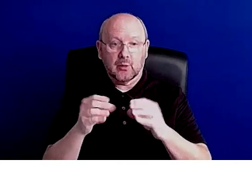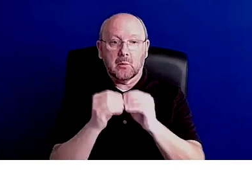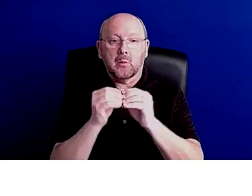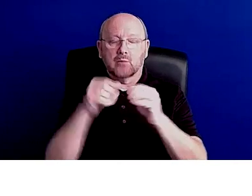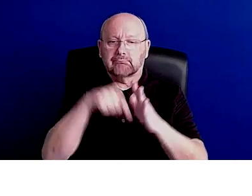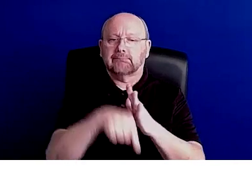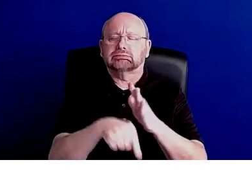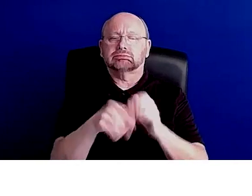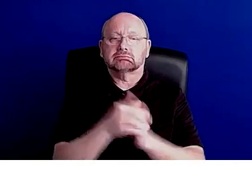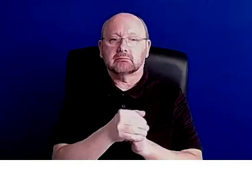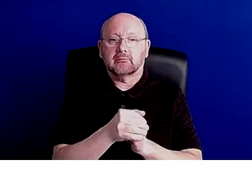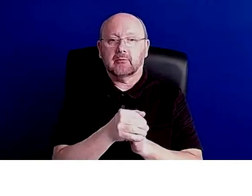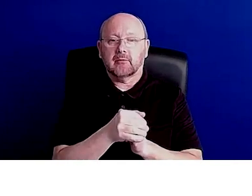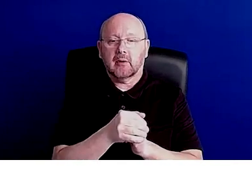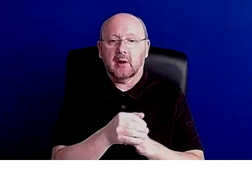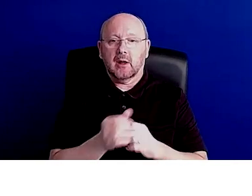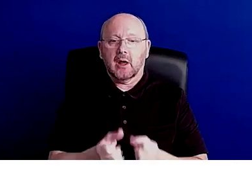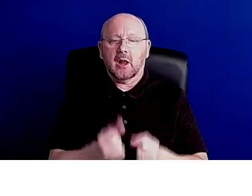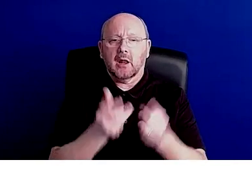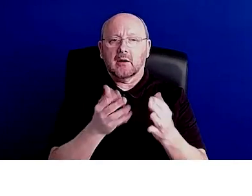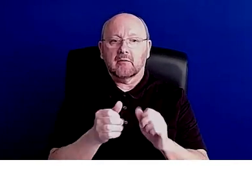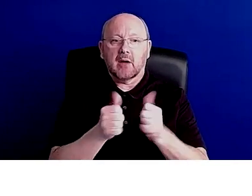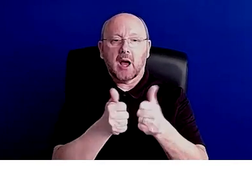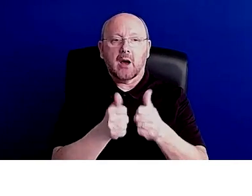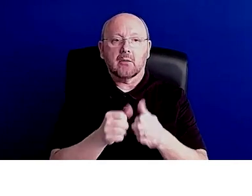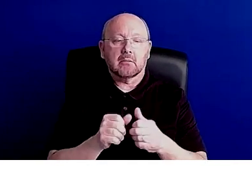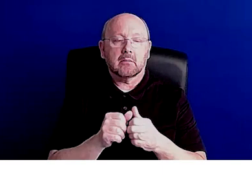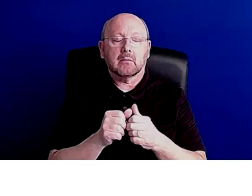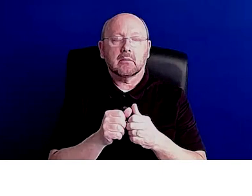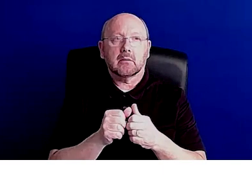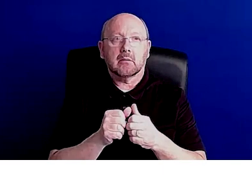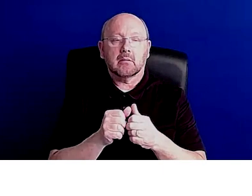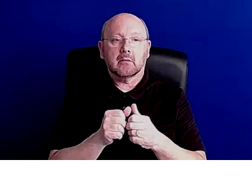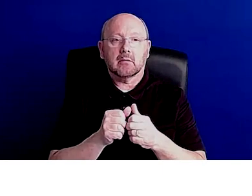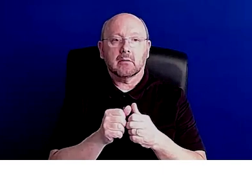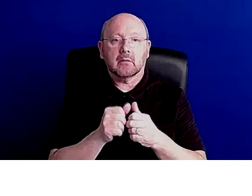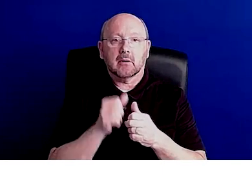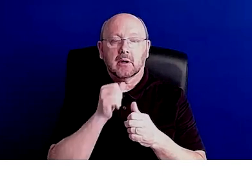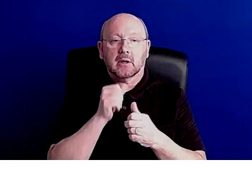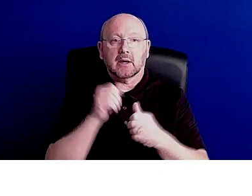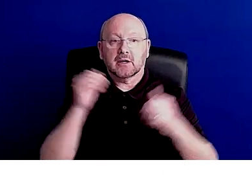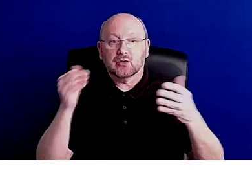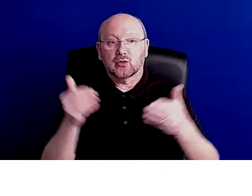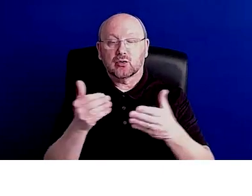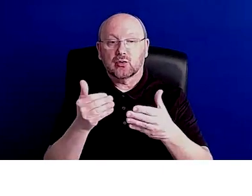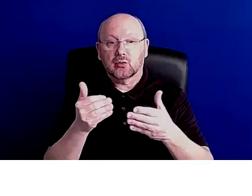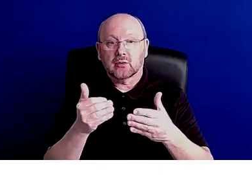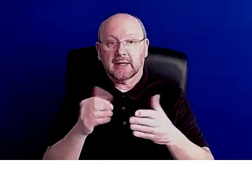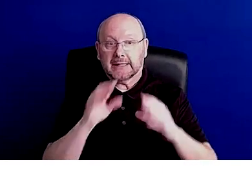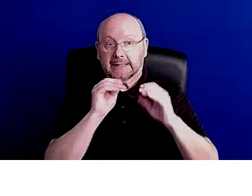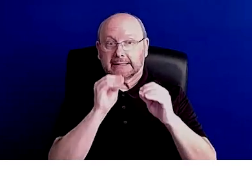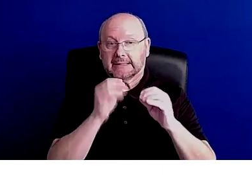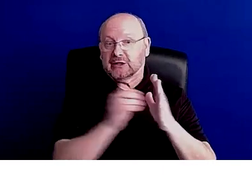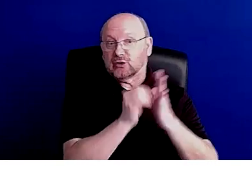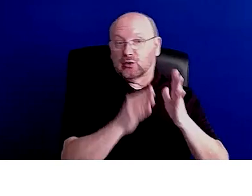of the equity implications of really not introducing and teaching students how to use it. But anyway,